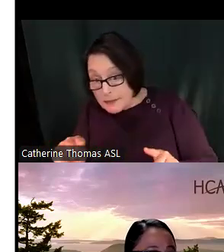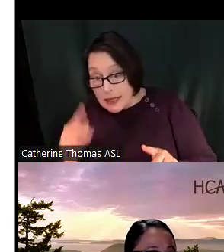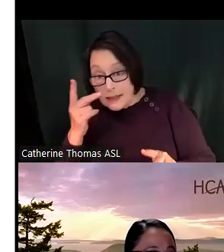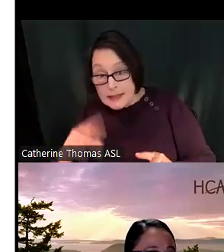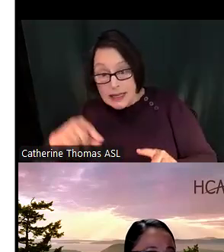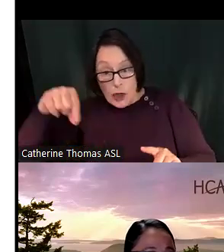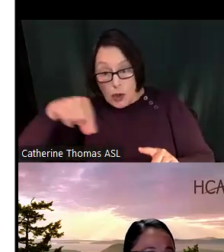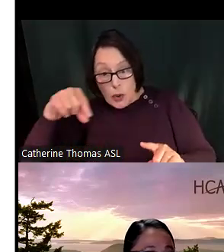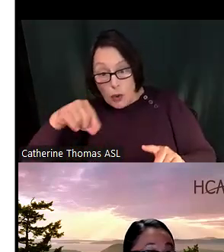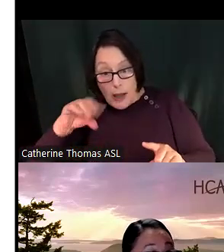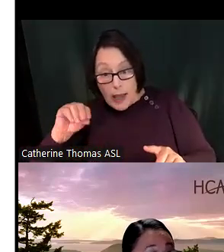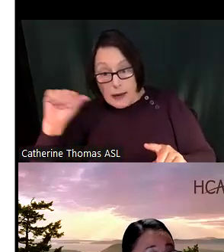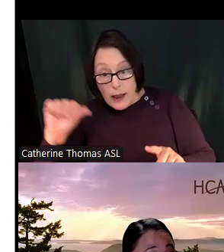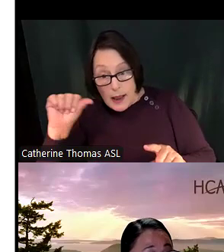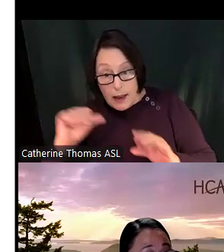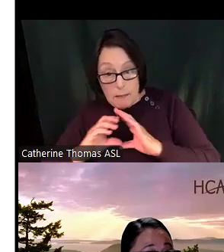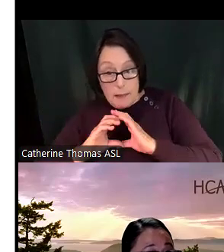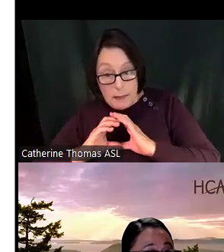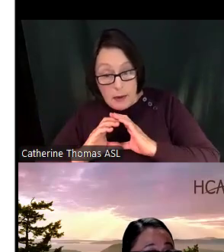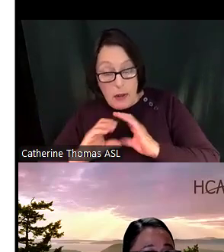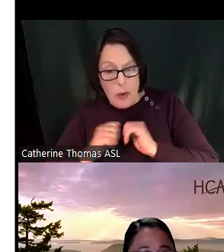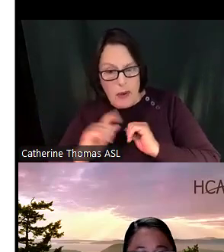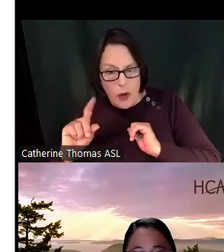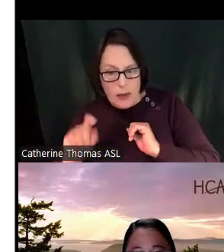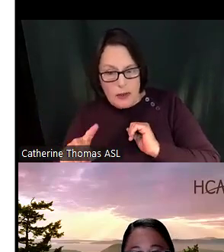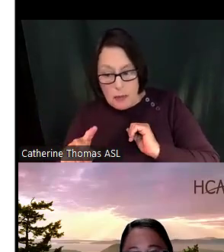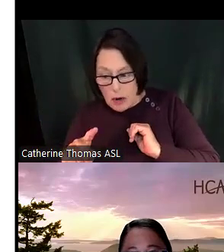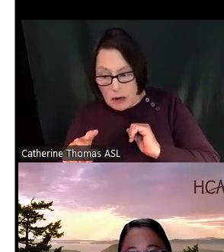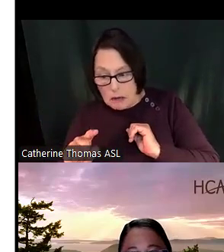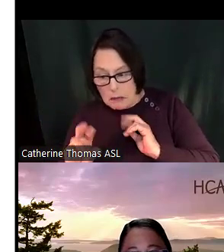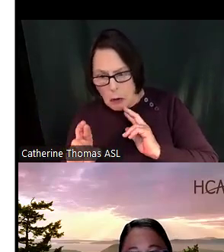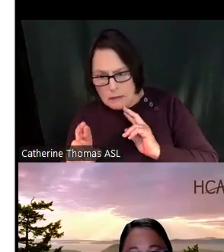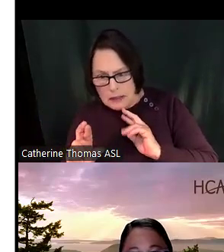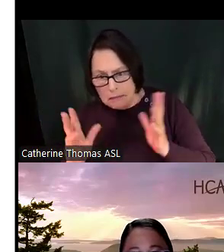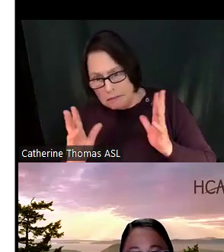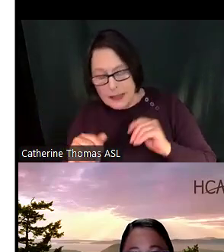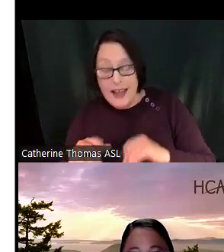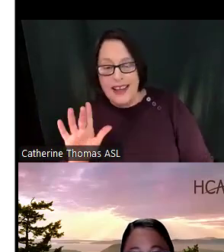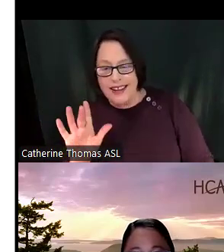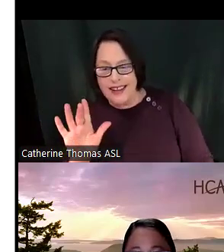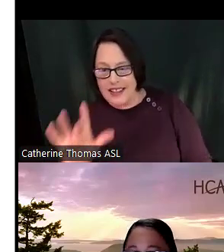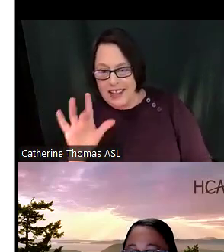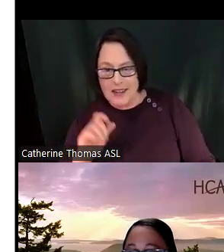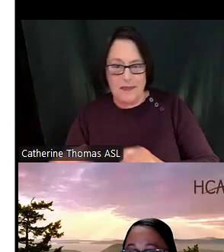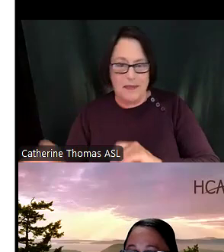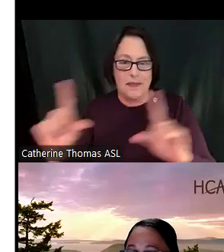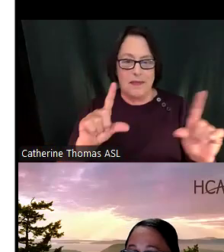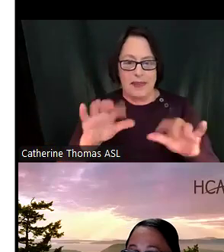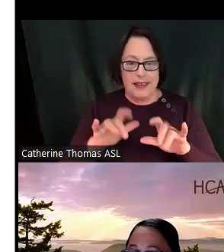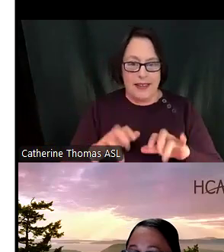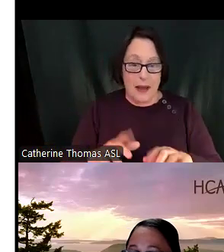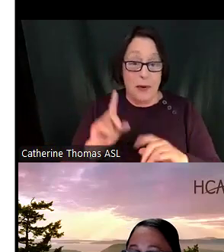a Q&A bubble with a little question mark in it, hopefully, and we will take your